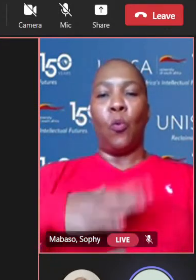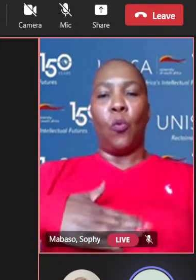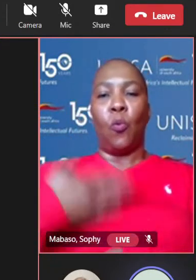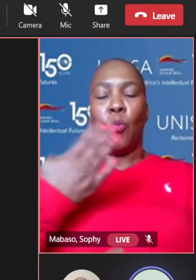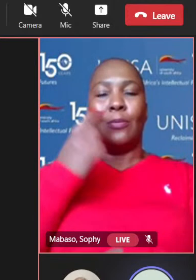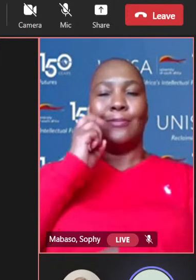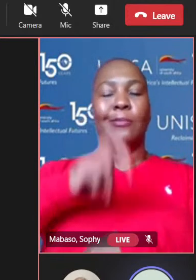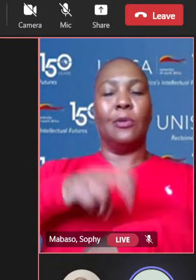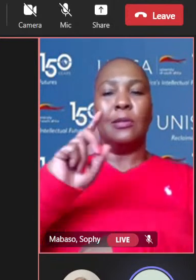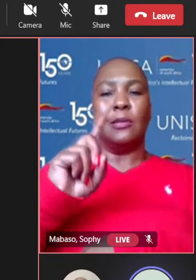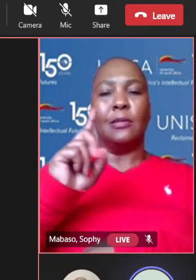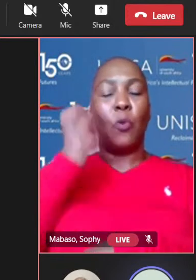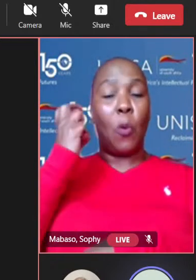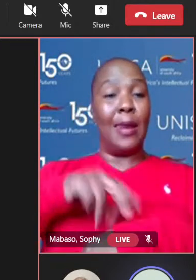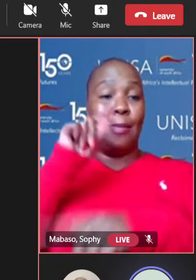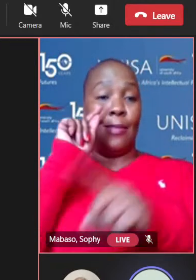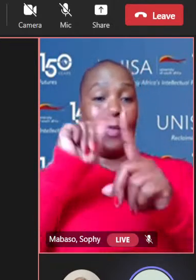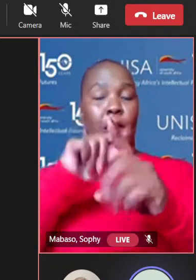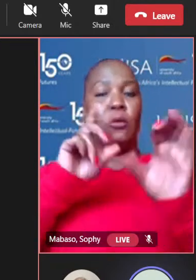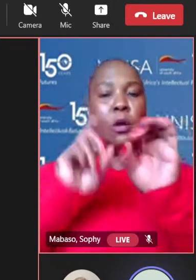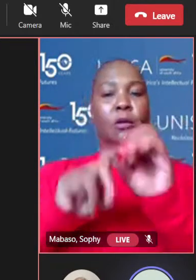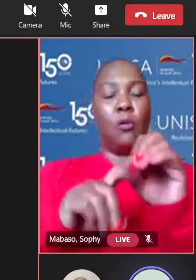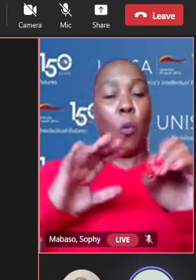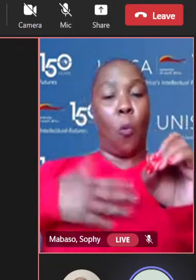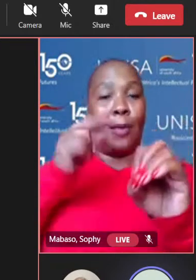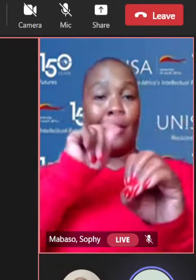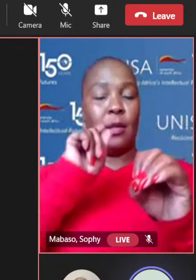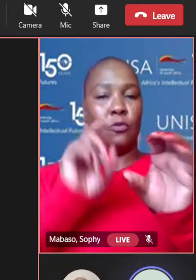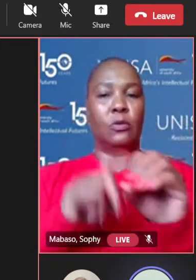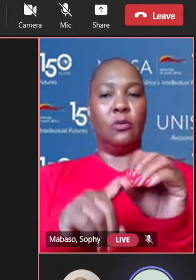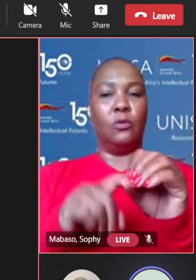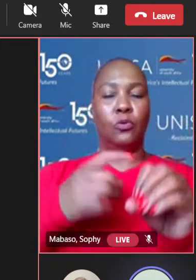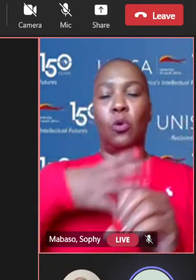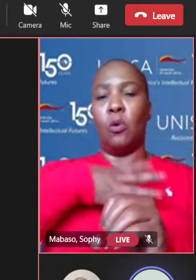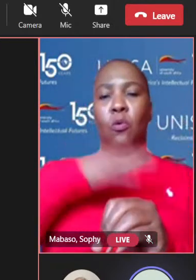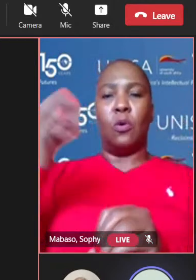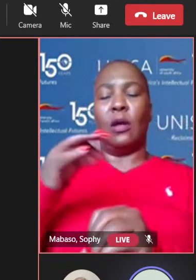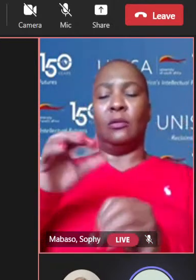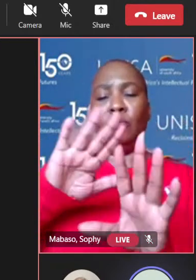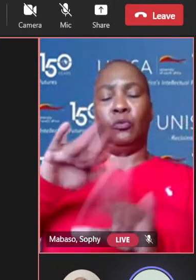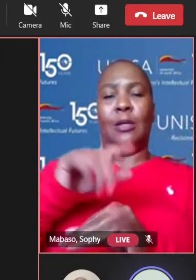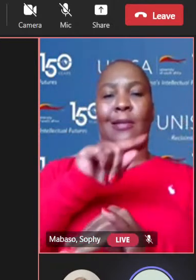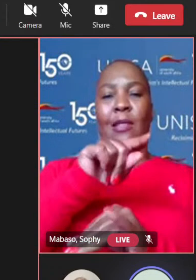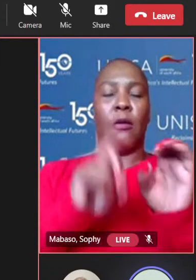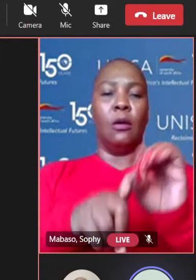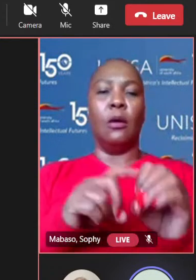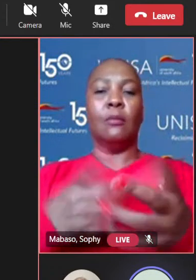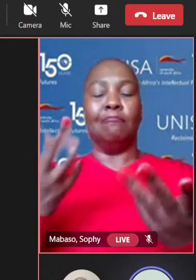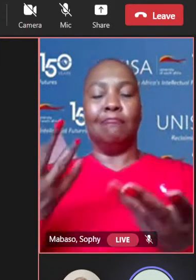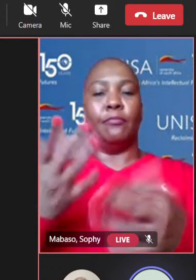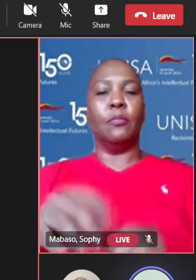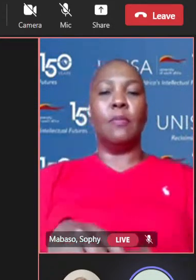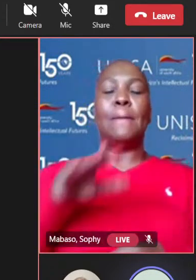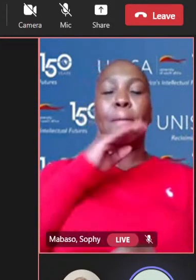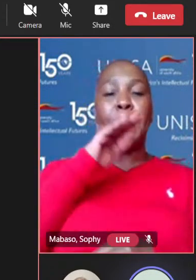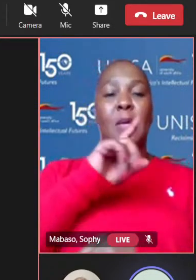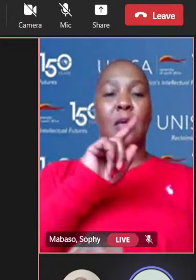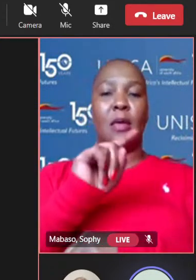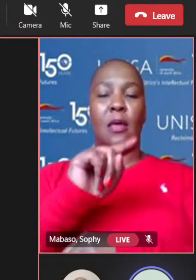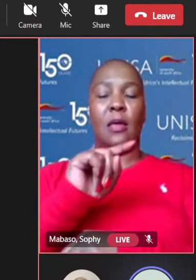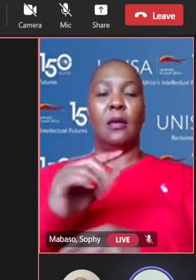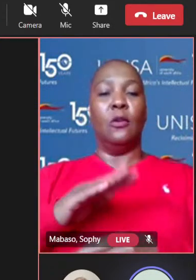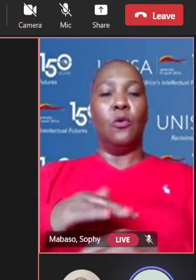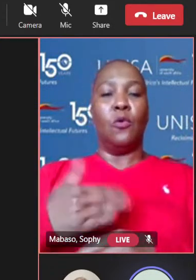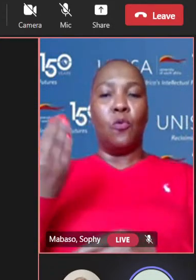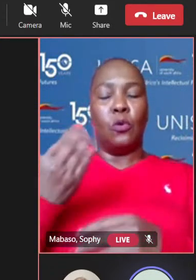that qualification. You want that qualification. You don't like to have the qualification. And therefore, because you want that, you need to commit to